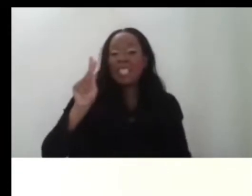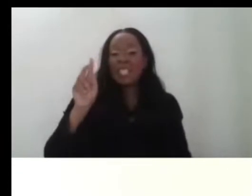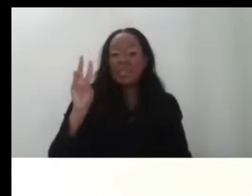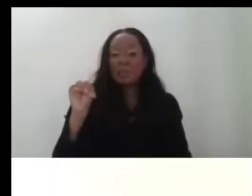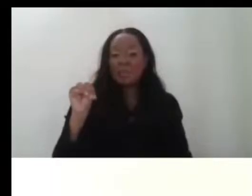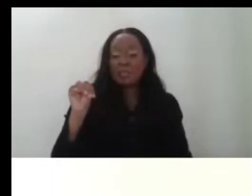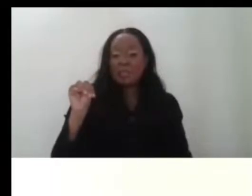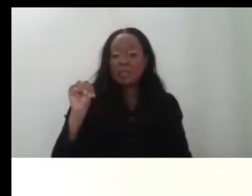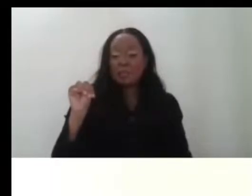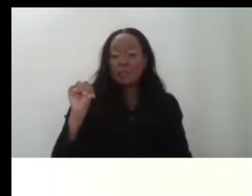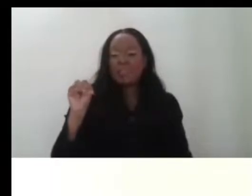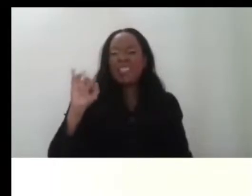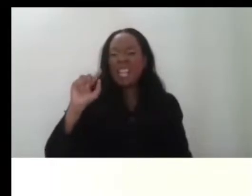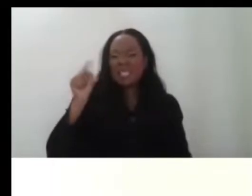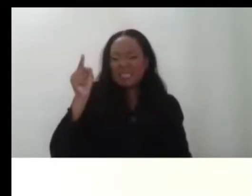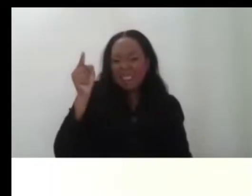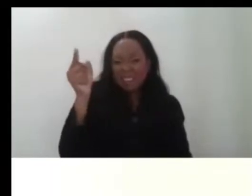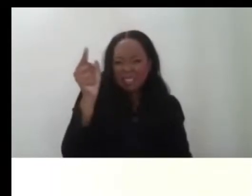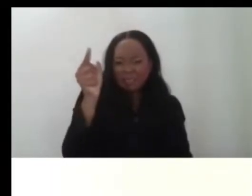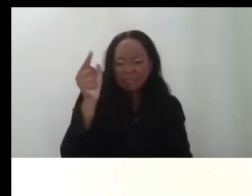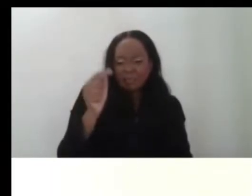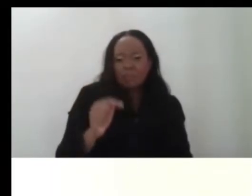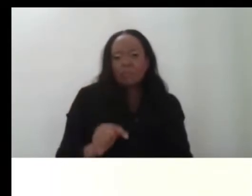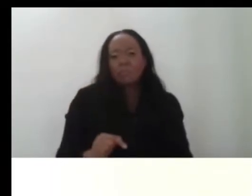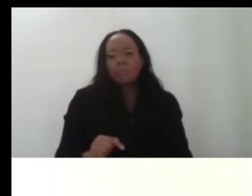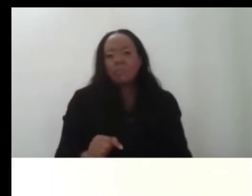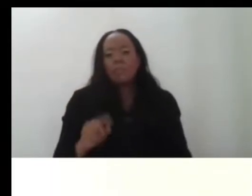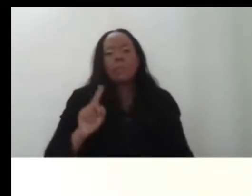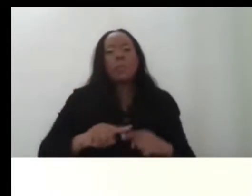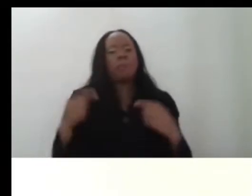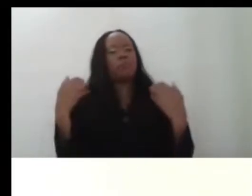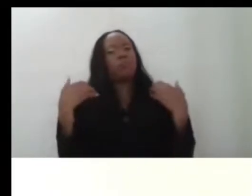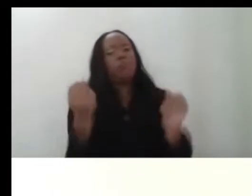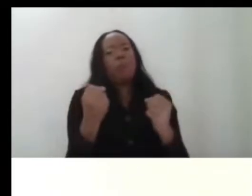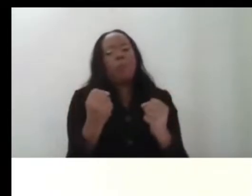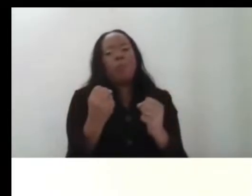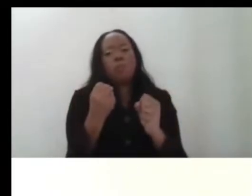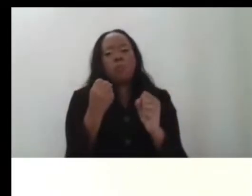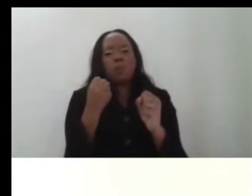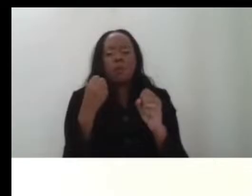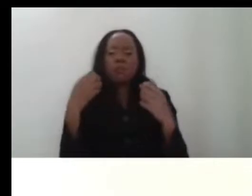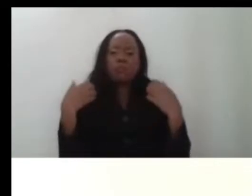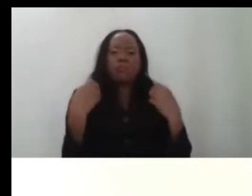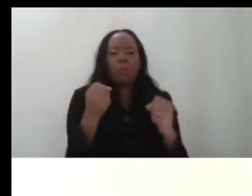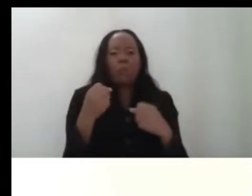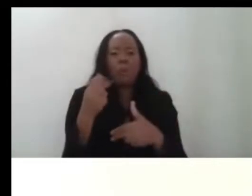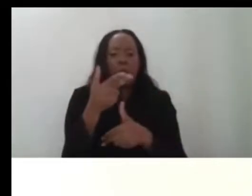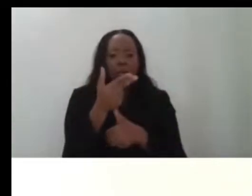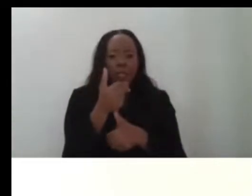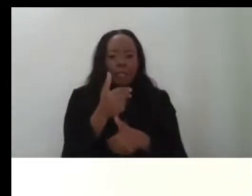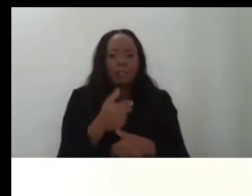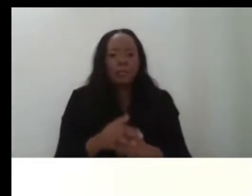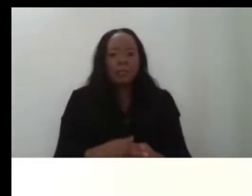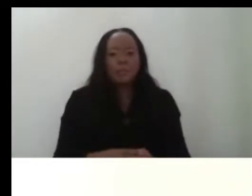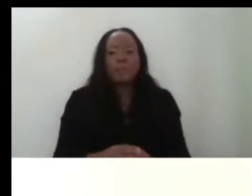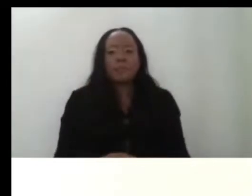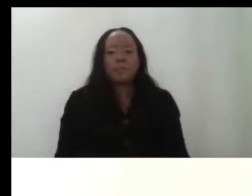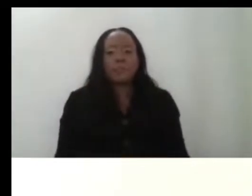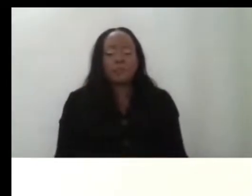far, relatively speaking. But it was a powerful hurricane, powerful. As you can see from the radar imagery that we have on the screen